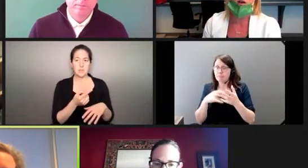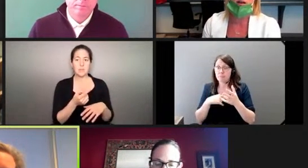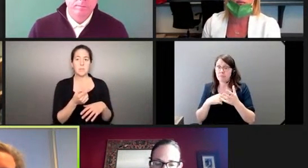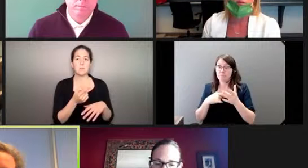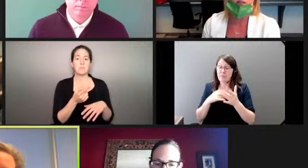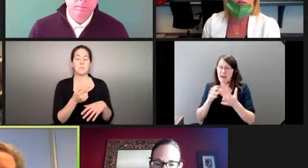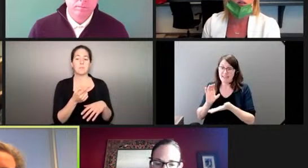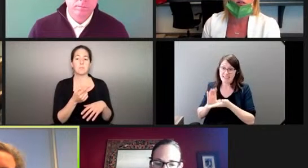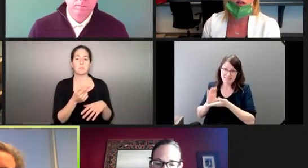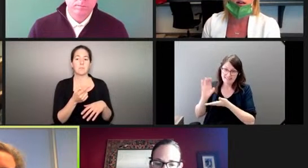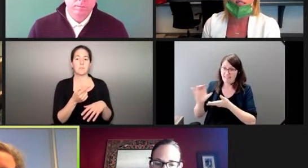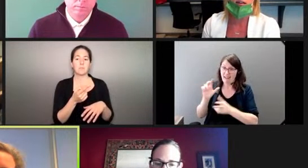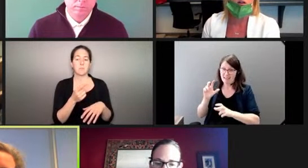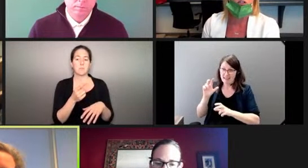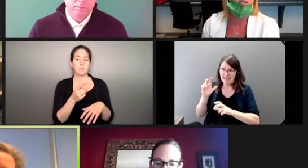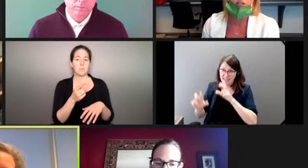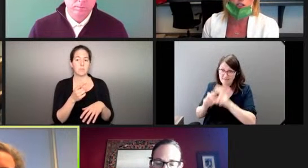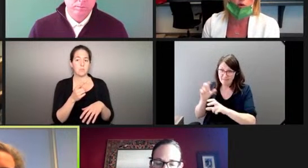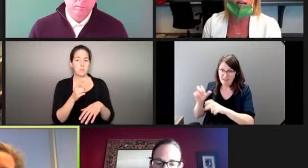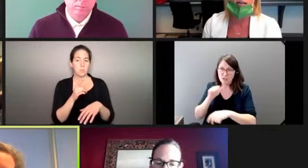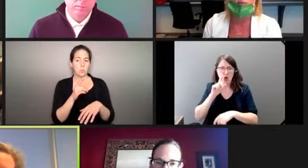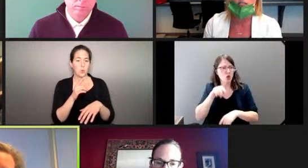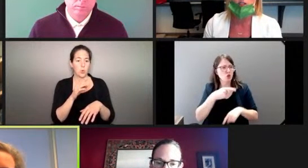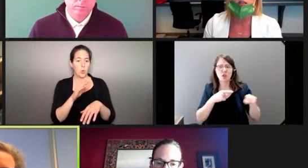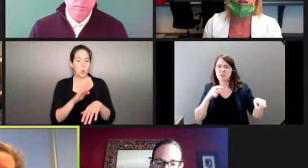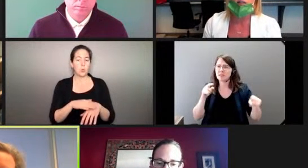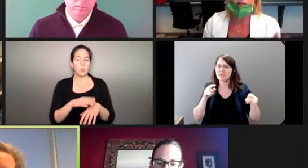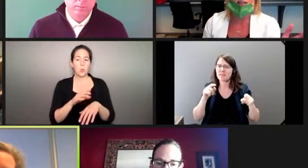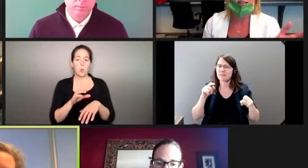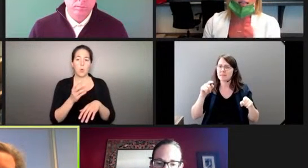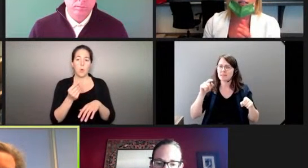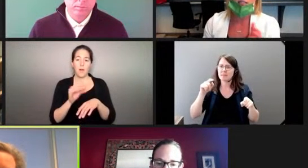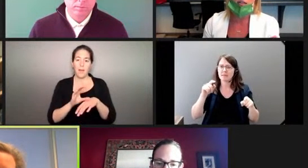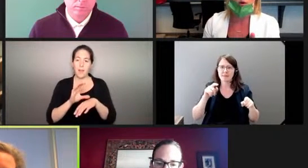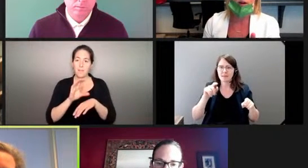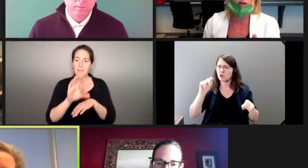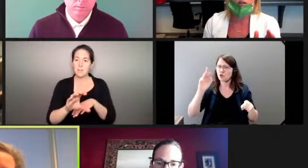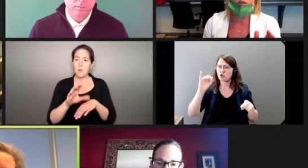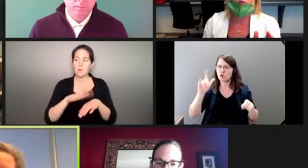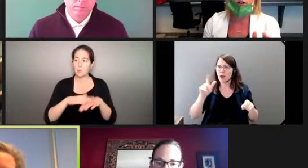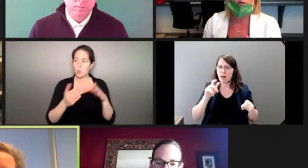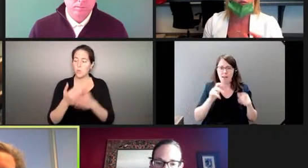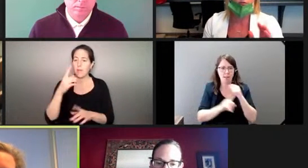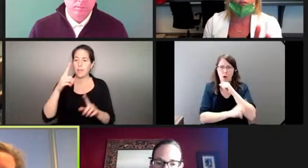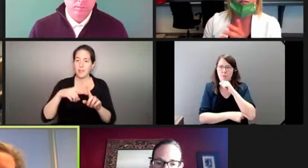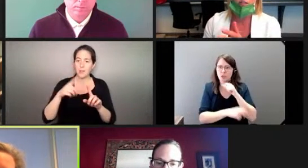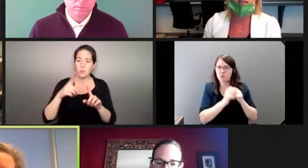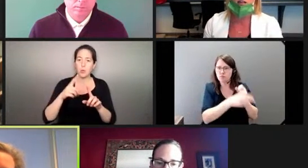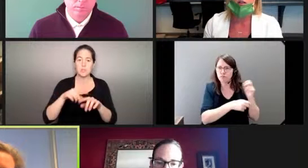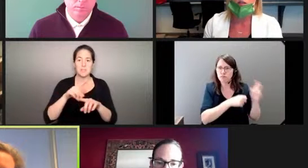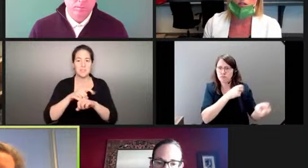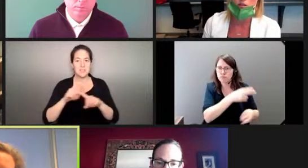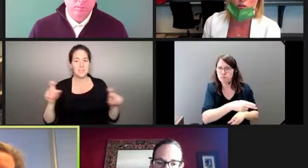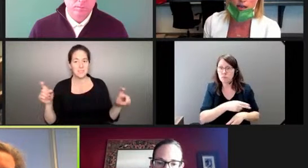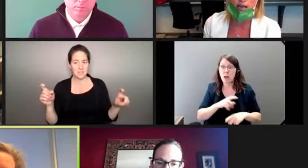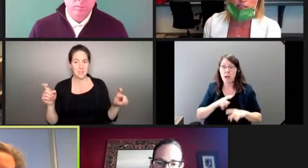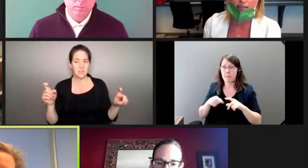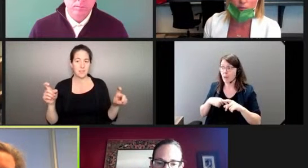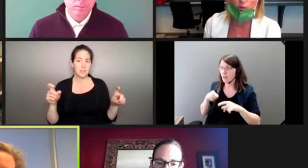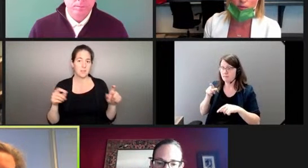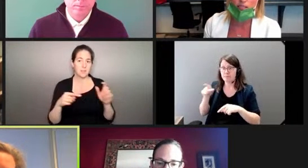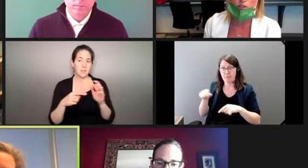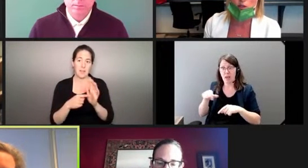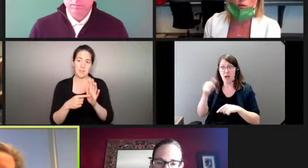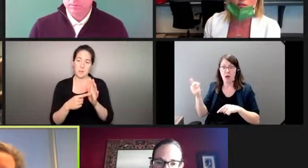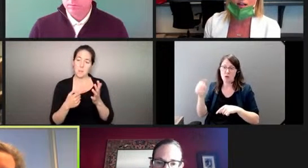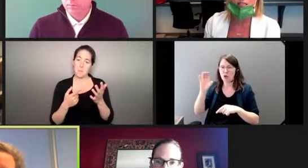also different technologies such as organics management can take us anywhere, from 5 to 10 years to